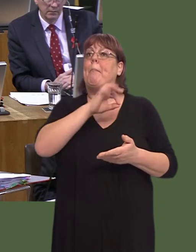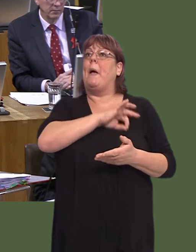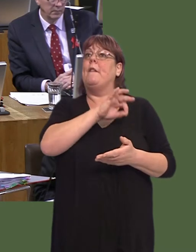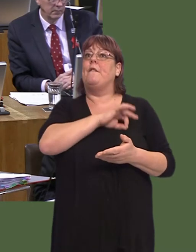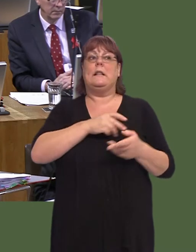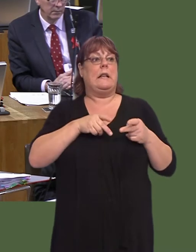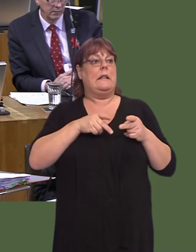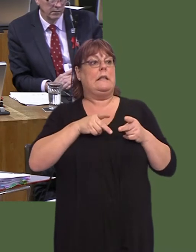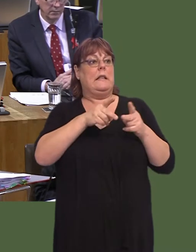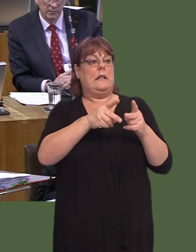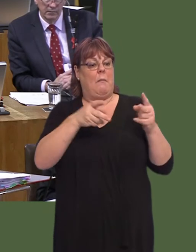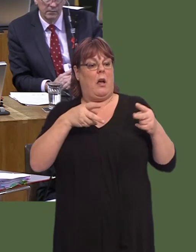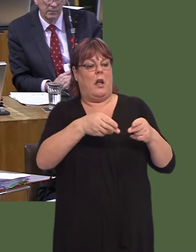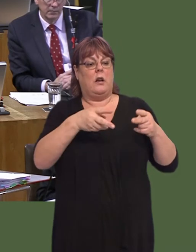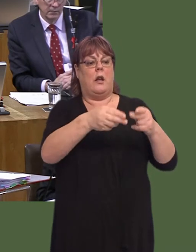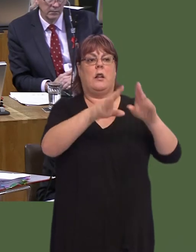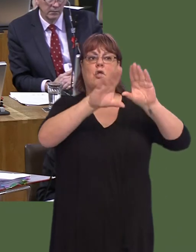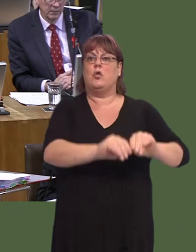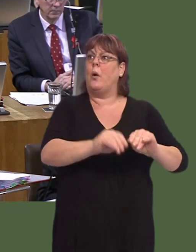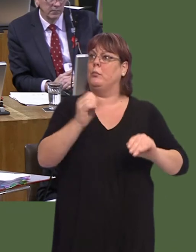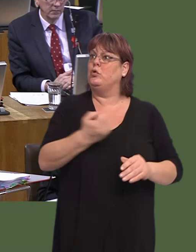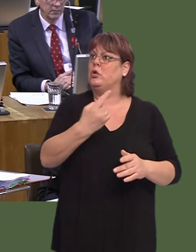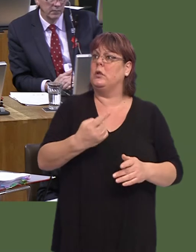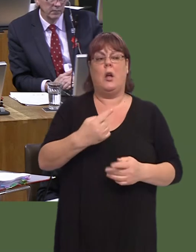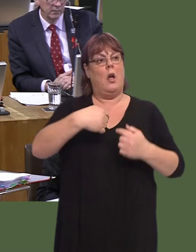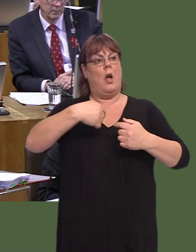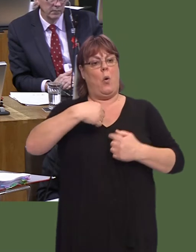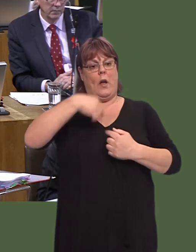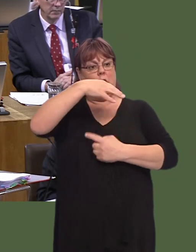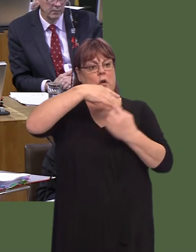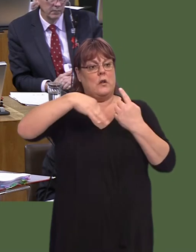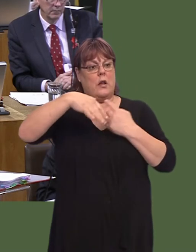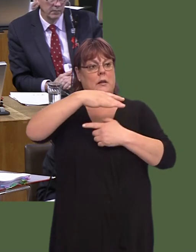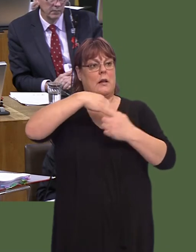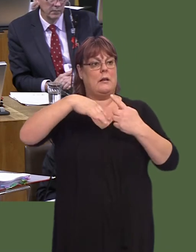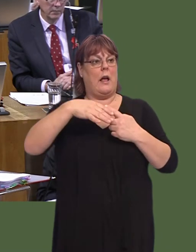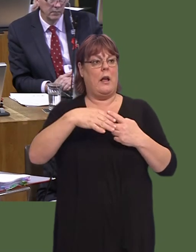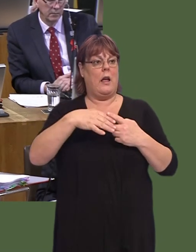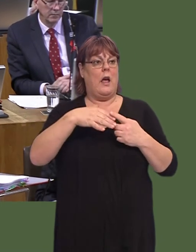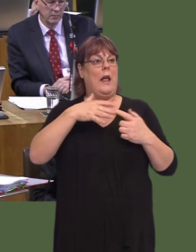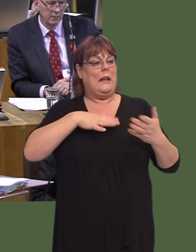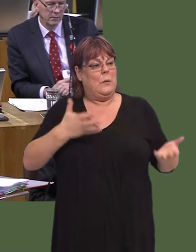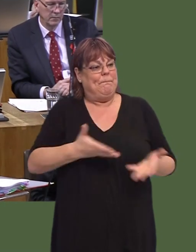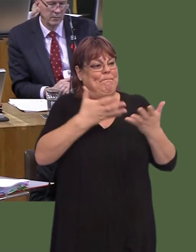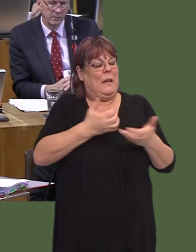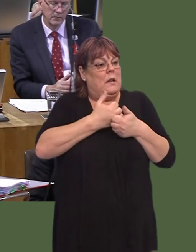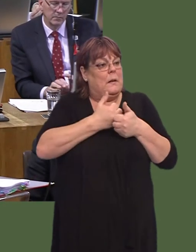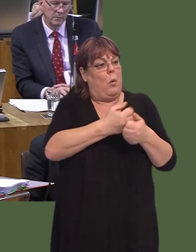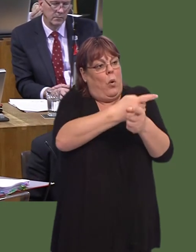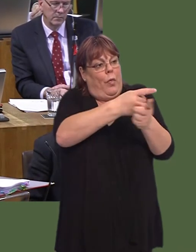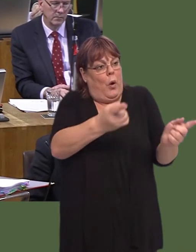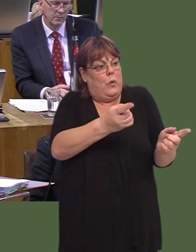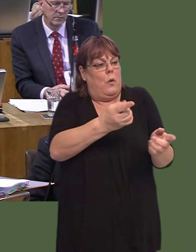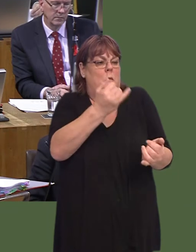making to the benefit system and the cuts they're making to the spending that we as a society have historically made on those who are most vulnerable. And we